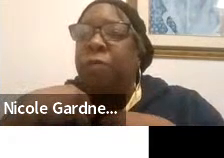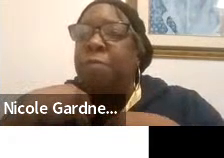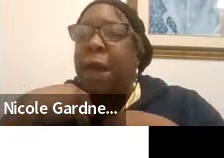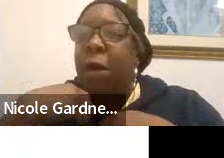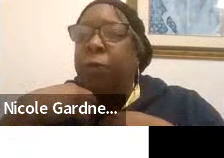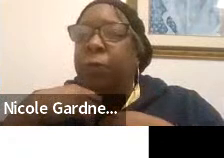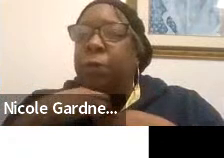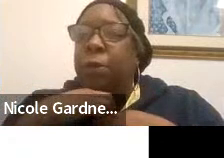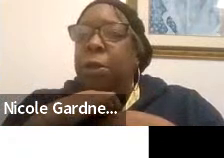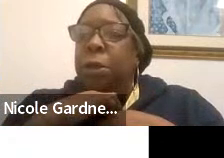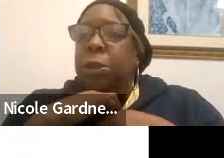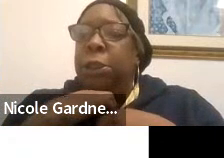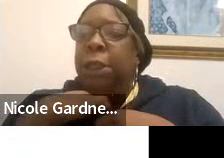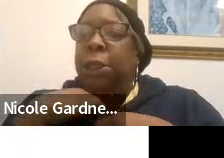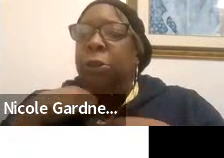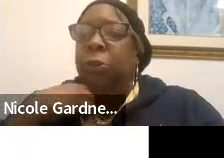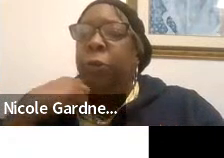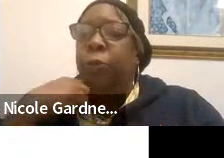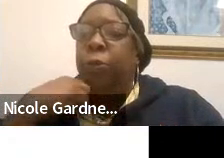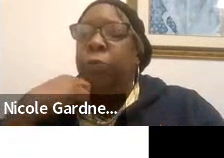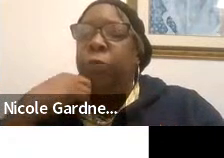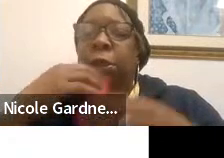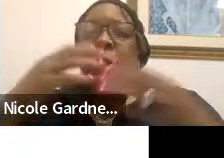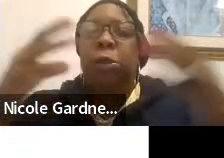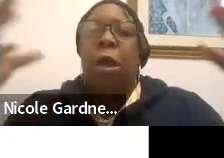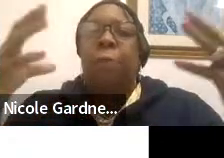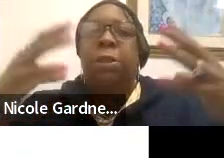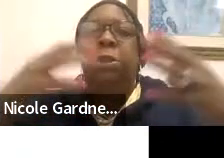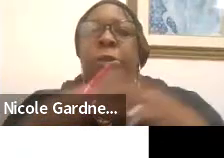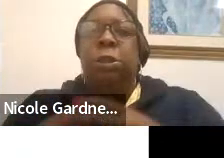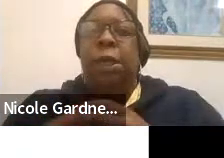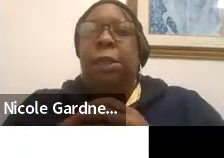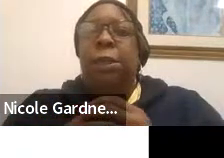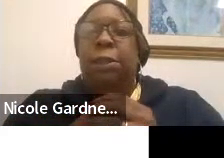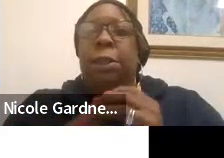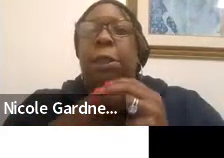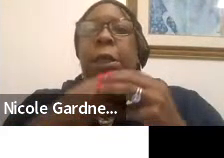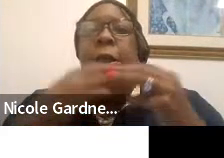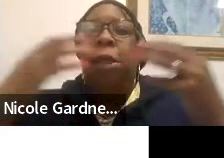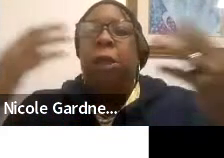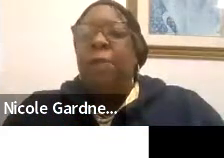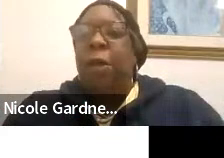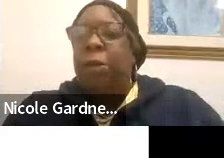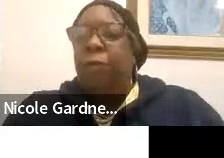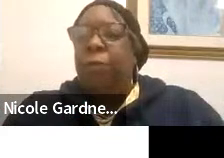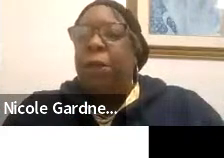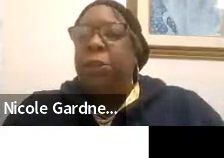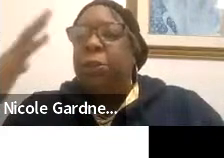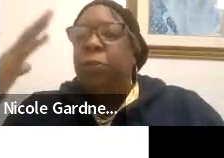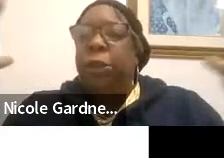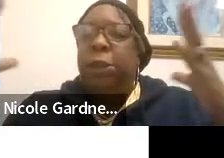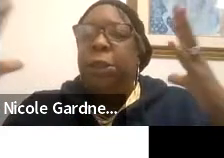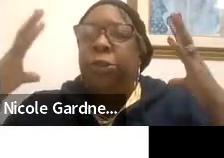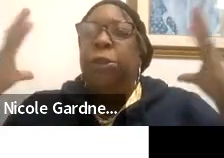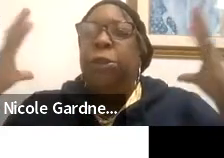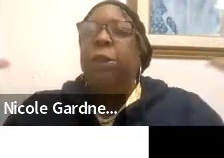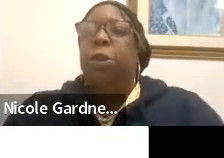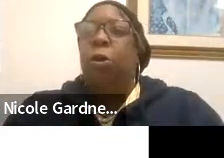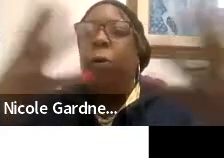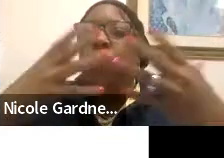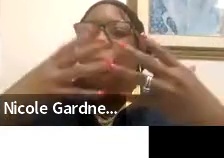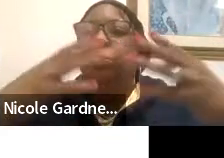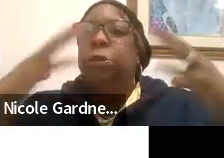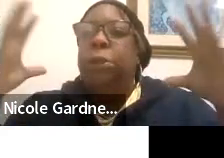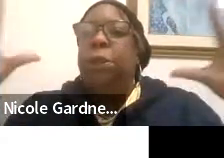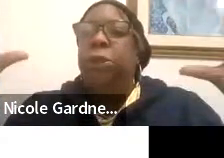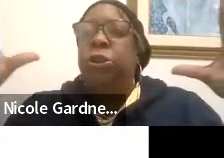our word of mouth. So I think, when we talk about subjects like this and give out information, we need to look